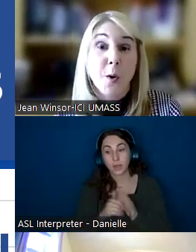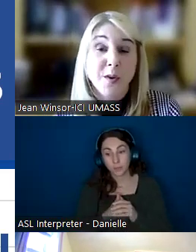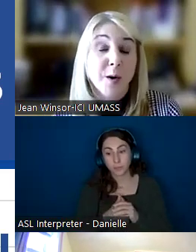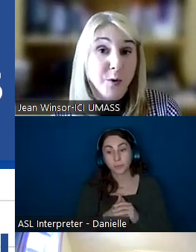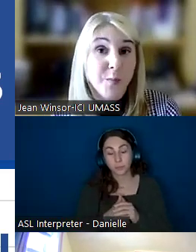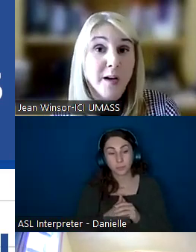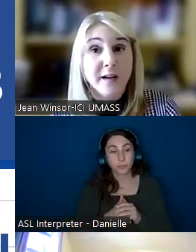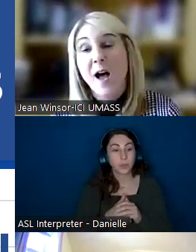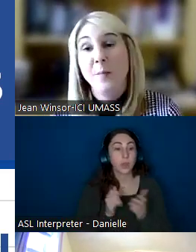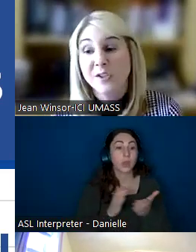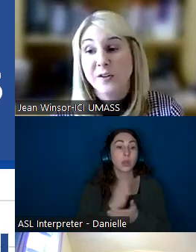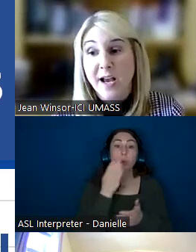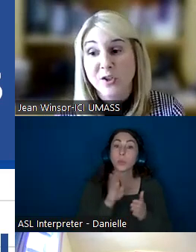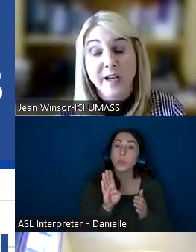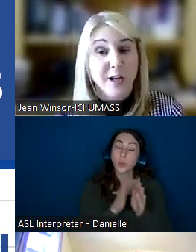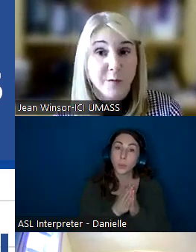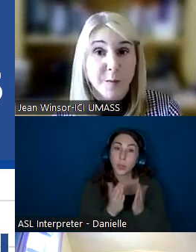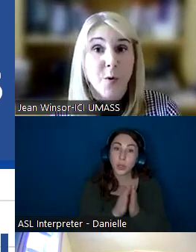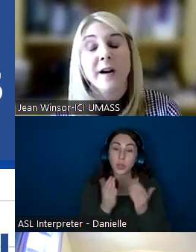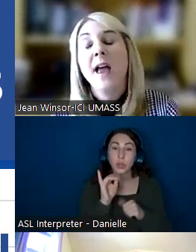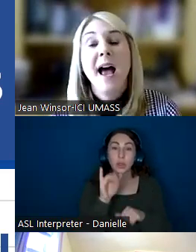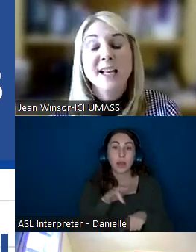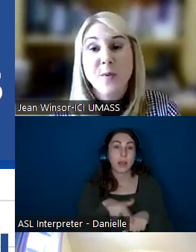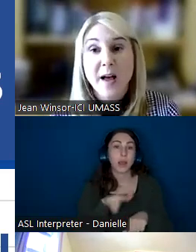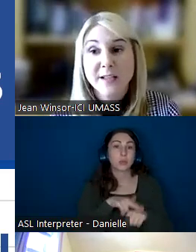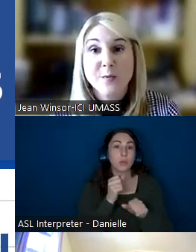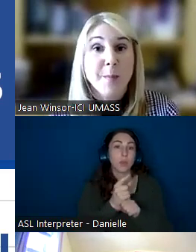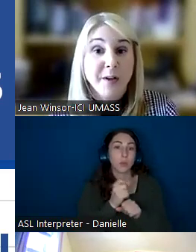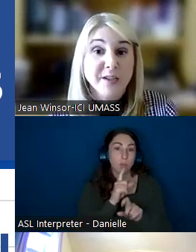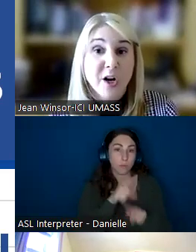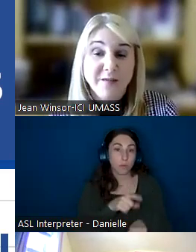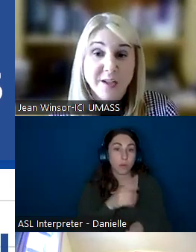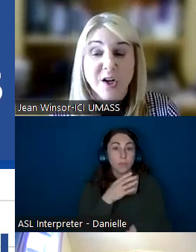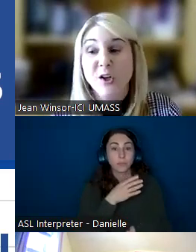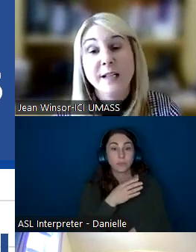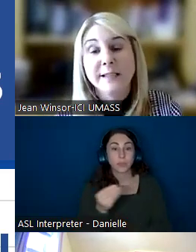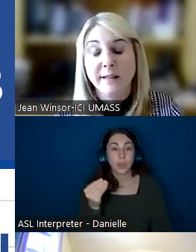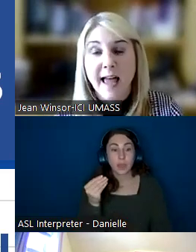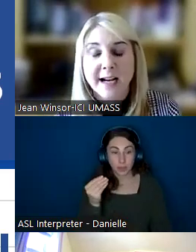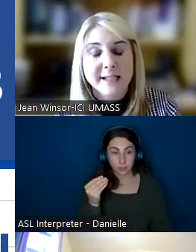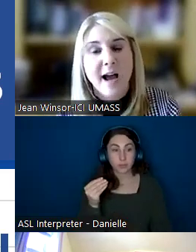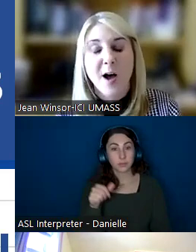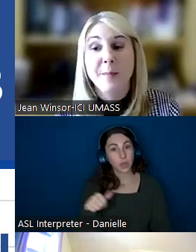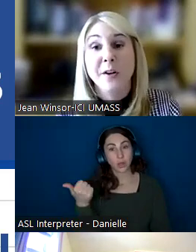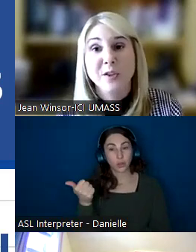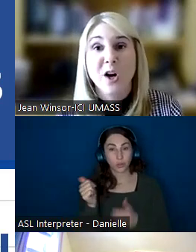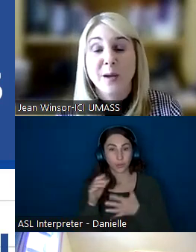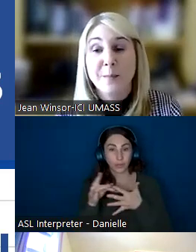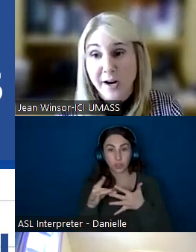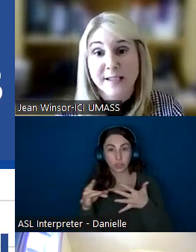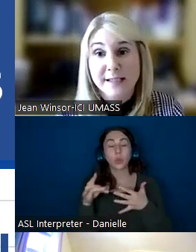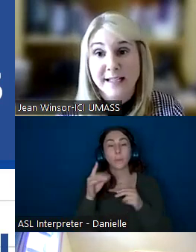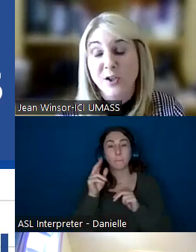through both our Blue Book, which is our national annual report, as well as through our Build a Chart feature. And you can select and build a